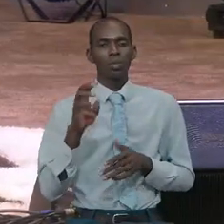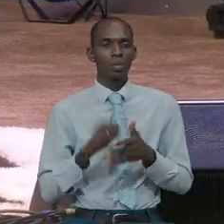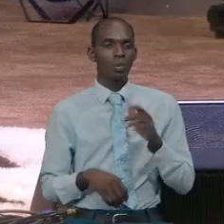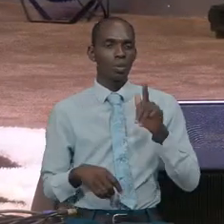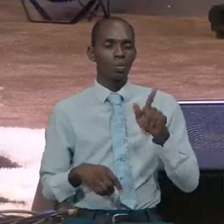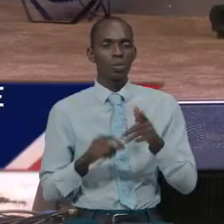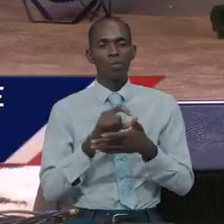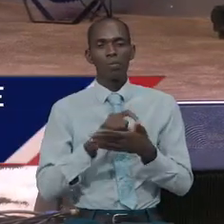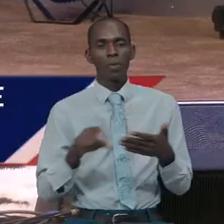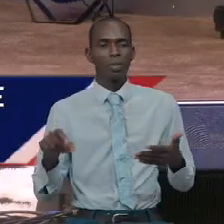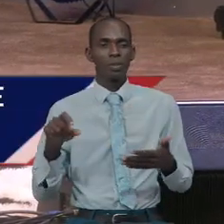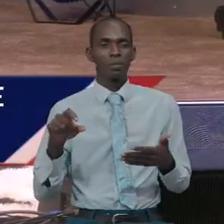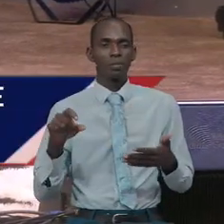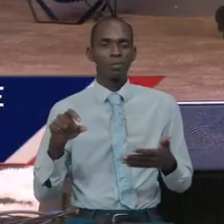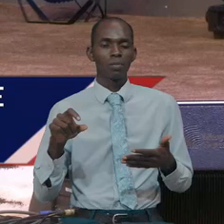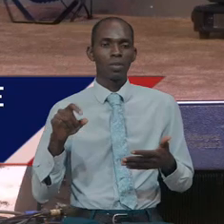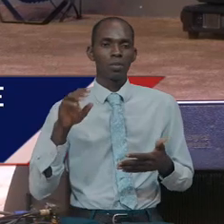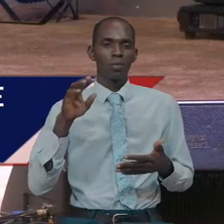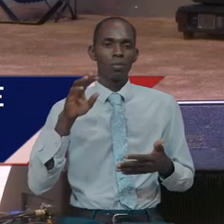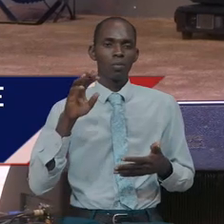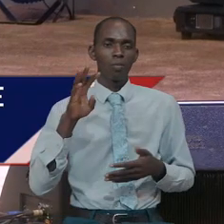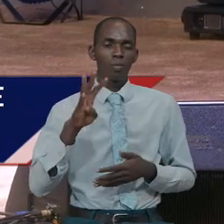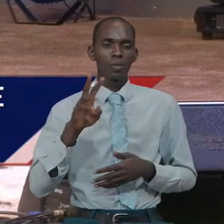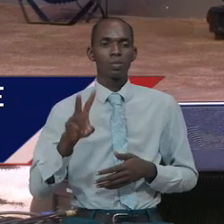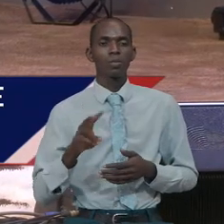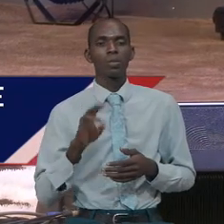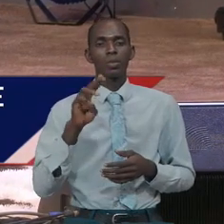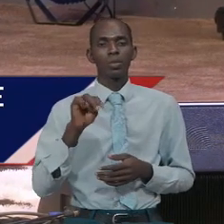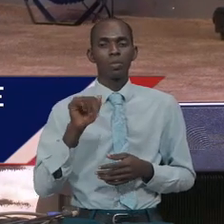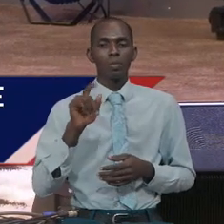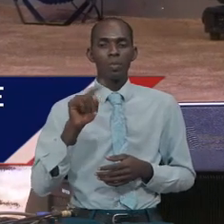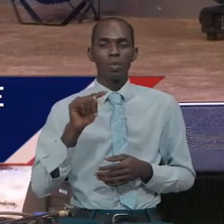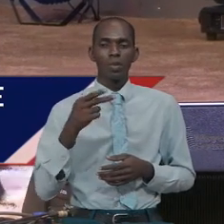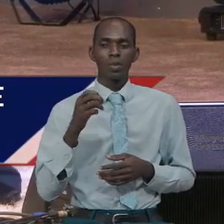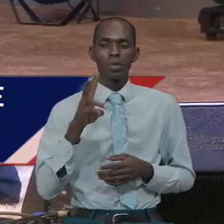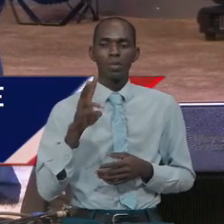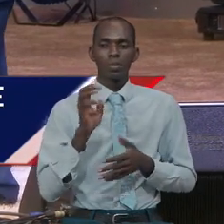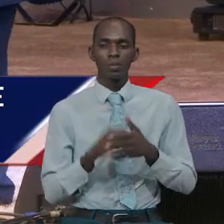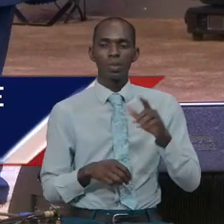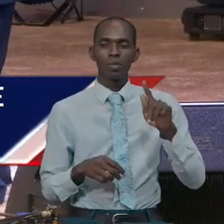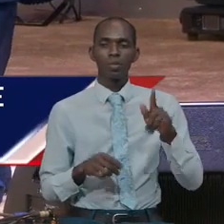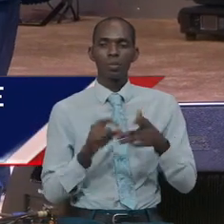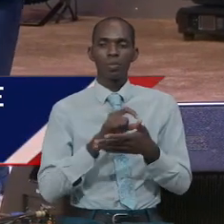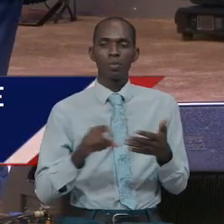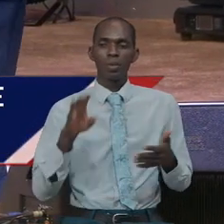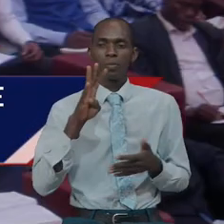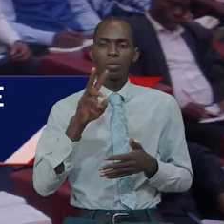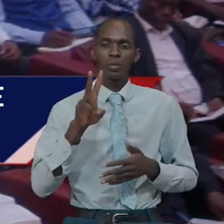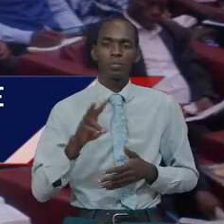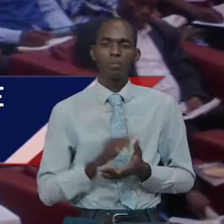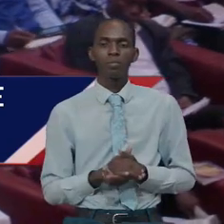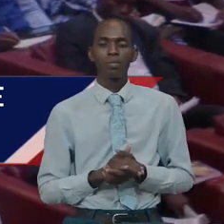reading there from verse 42. In Matthew chapter 21, verse